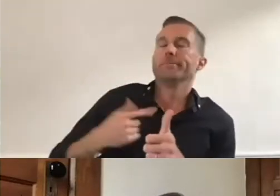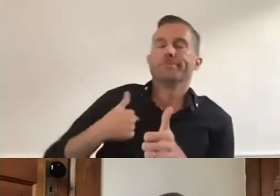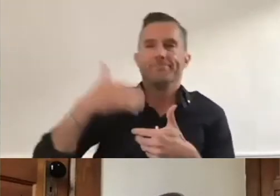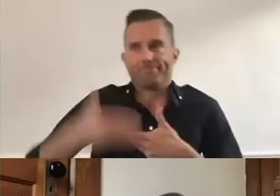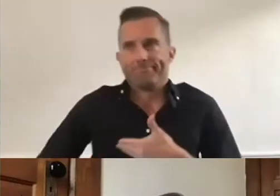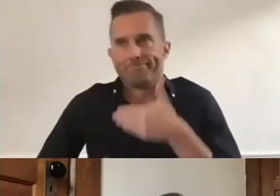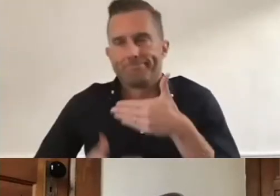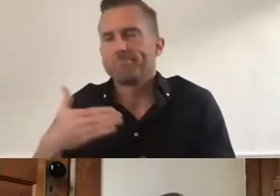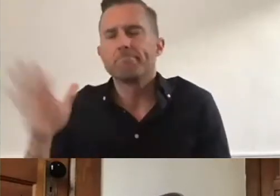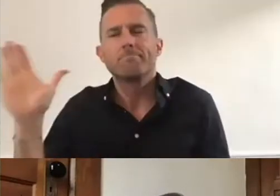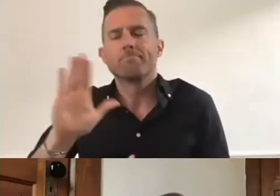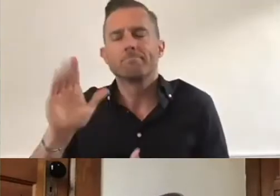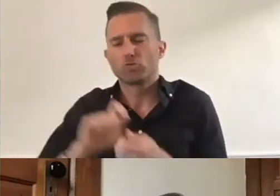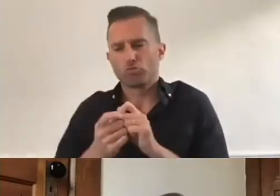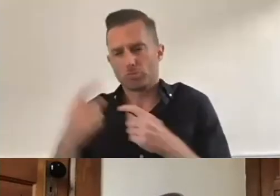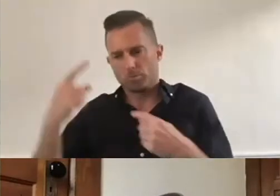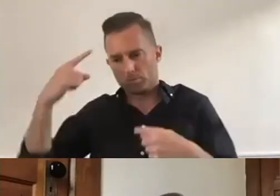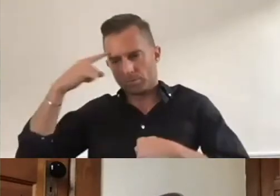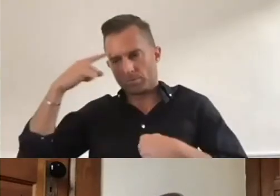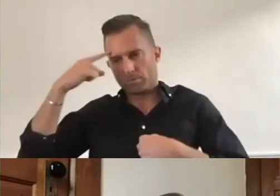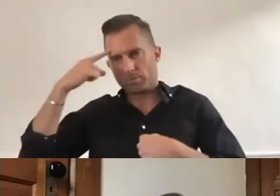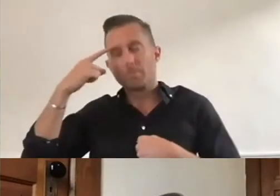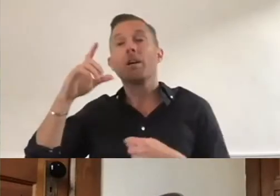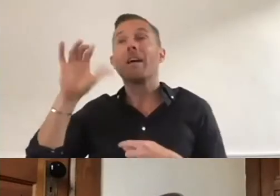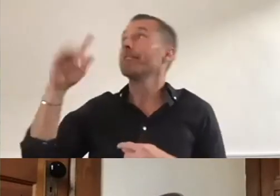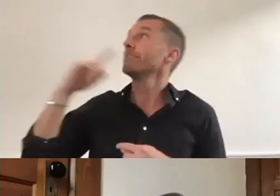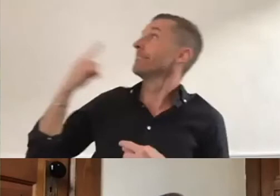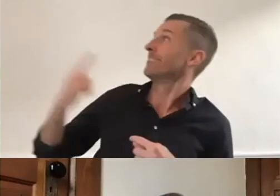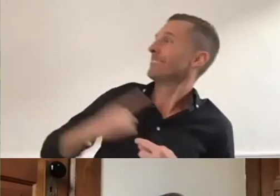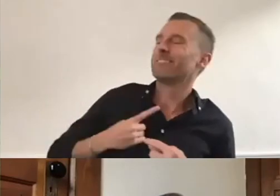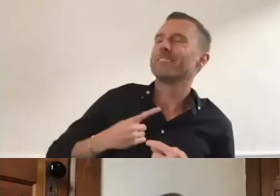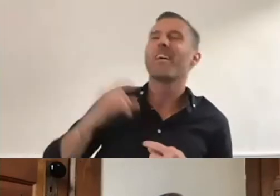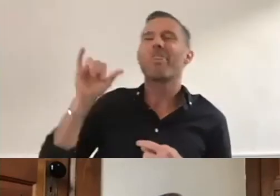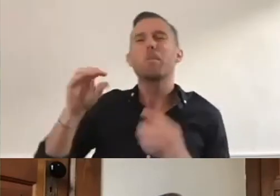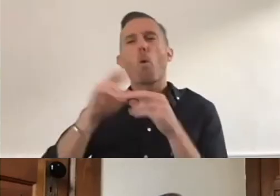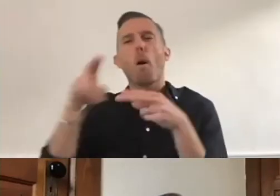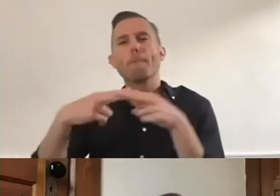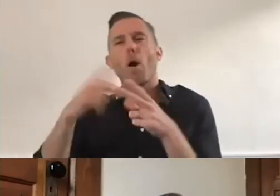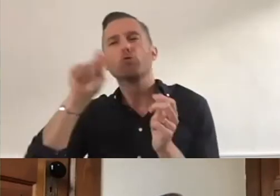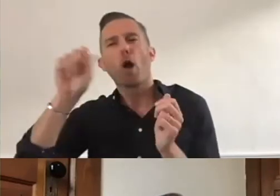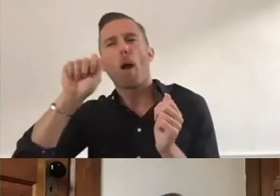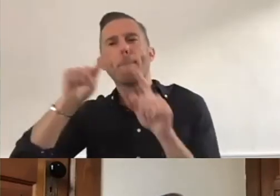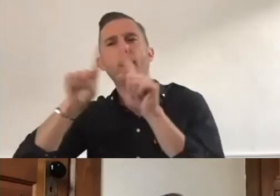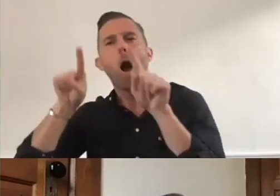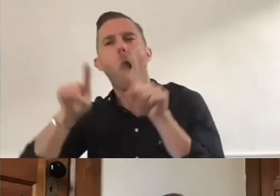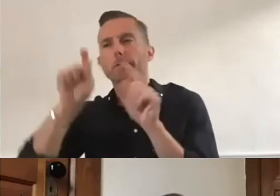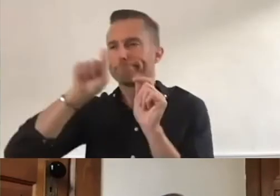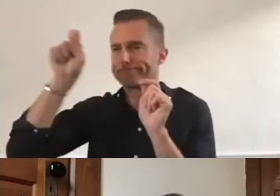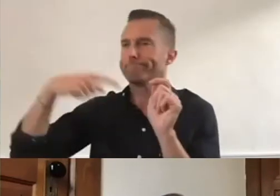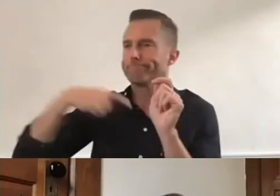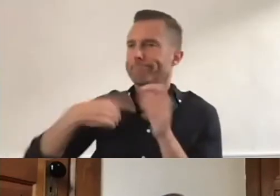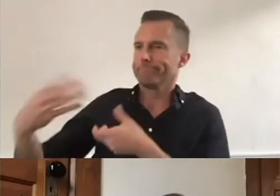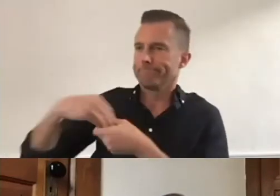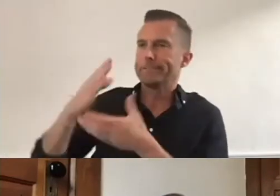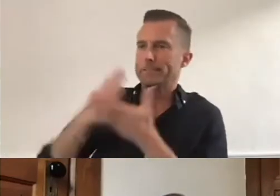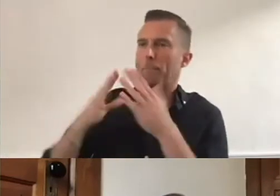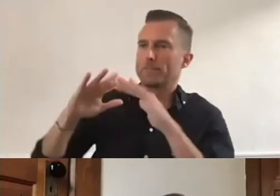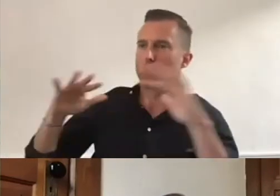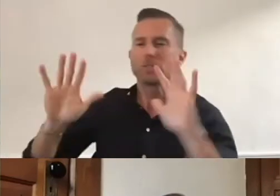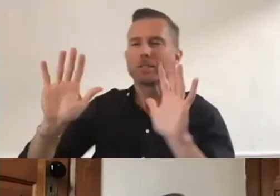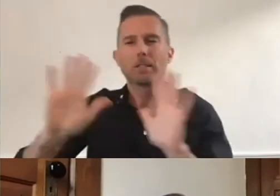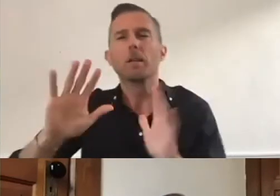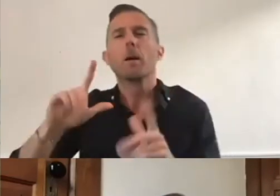think sometimes you can get into checking boxes that way, but it's really more about, we fundamentally understand that this is important. And so I think